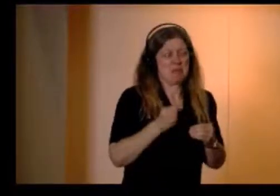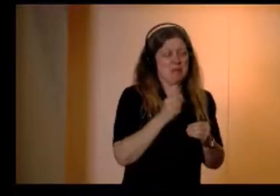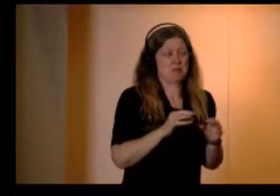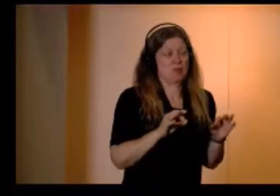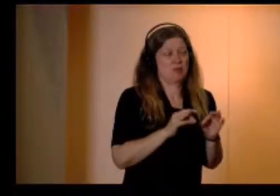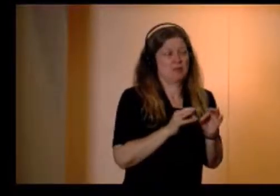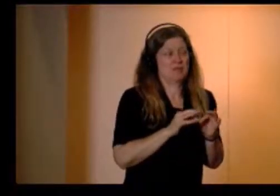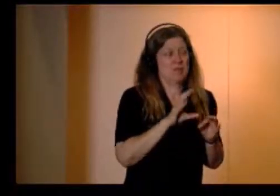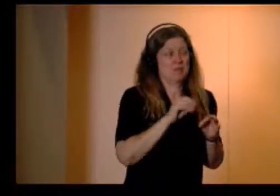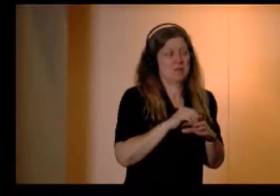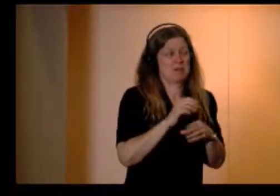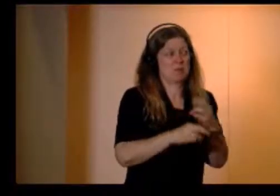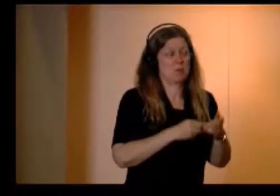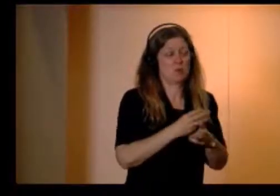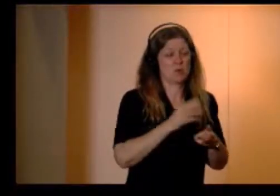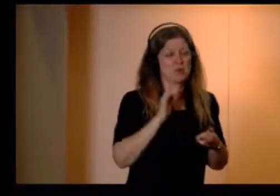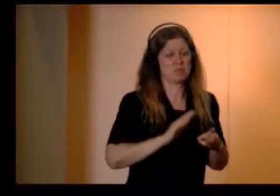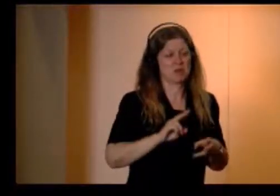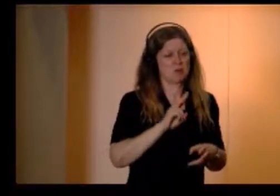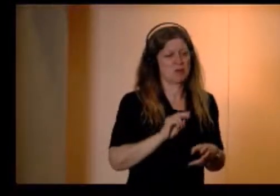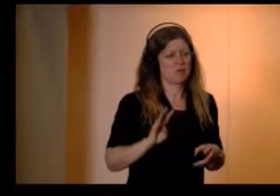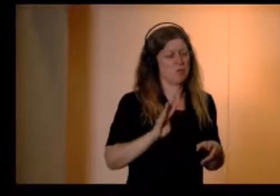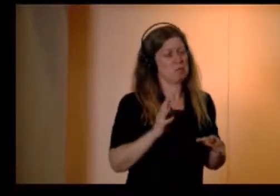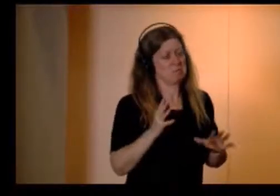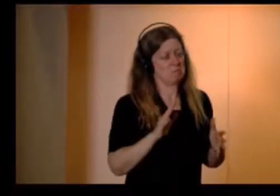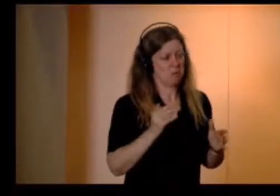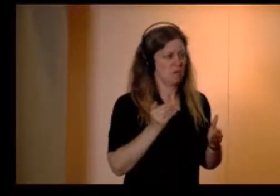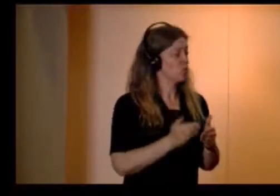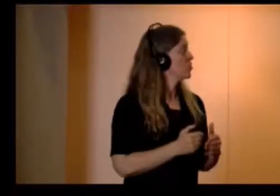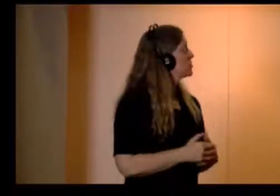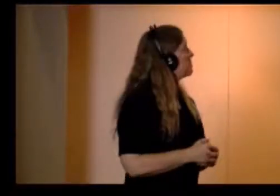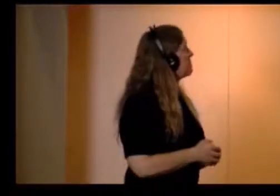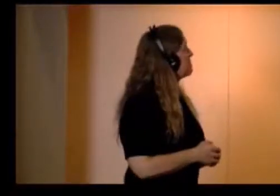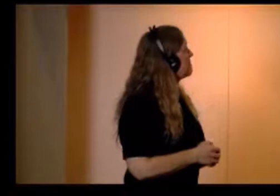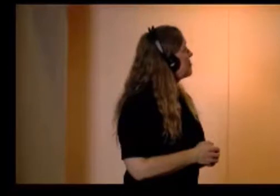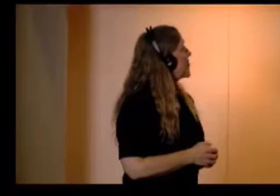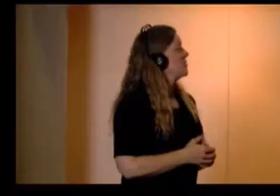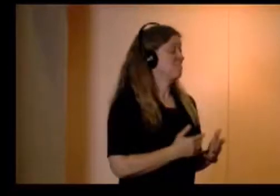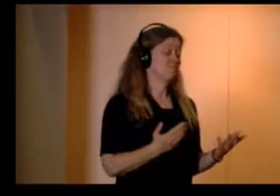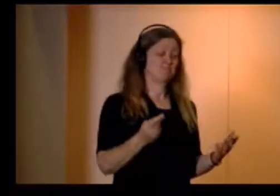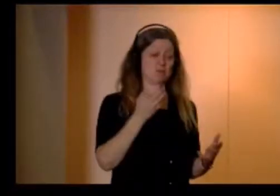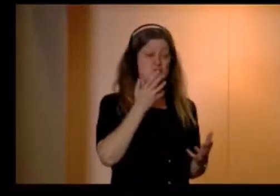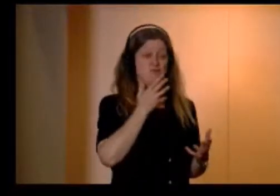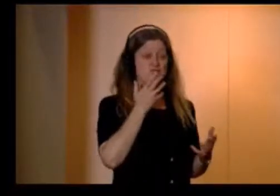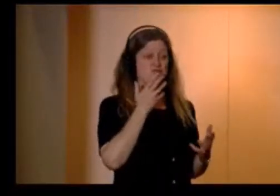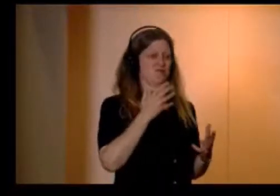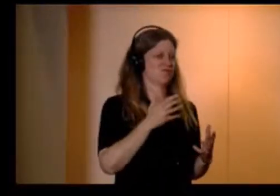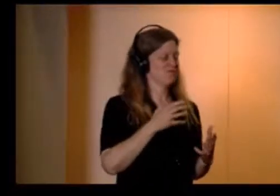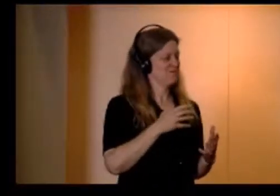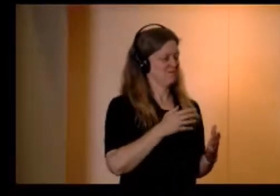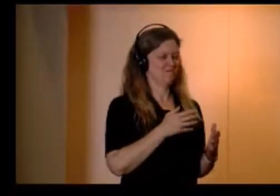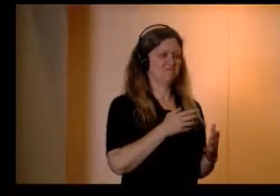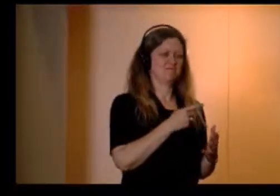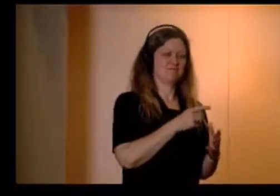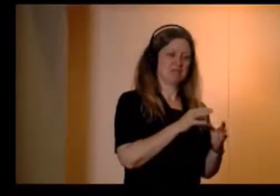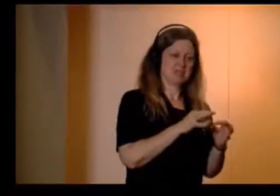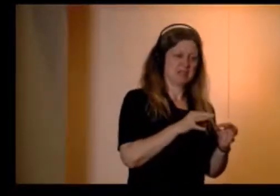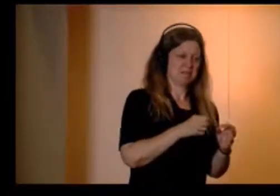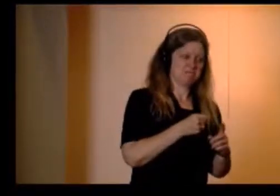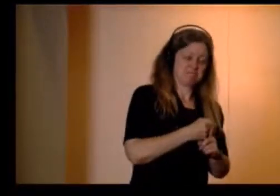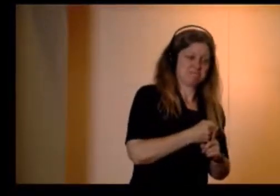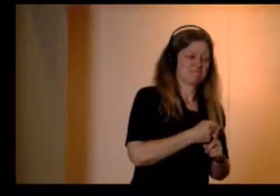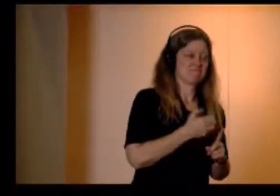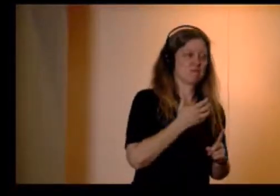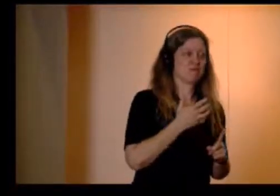point, probably pretty close, if not. And so that's quite the statement. And indeed, in the last decade or so, there has been